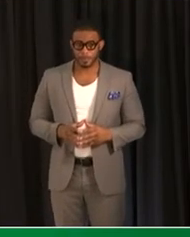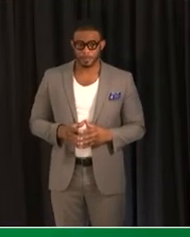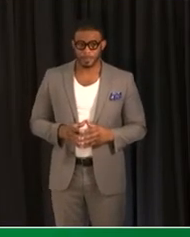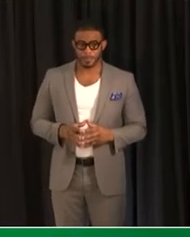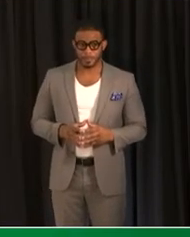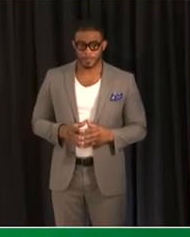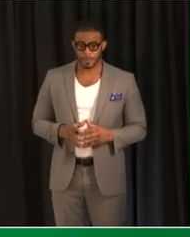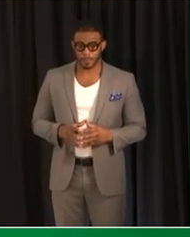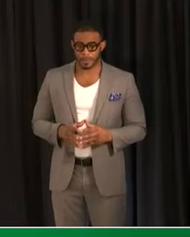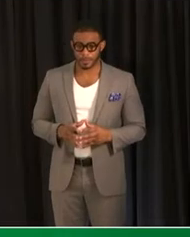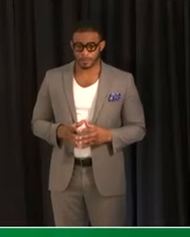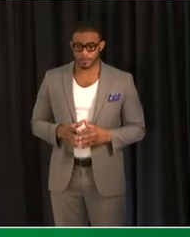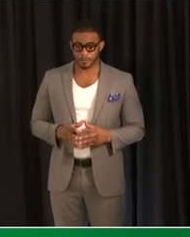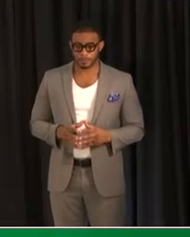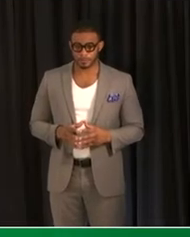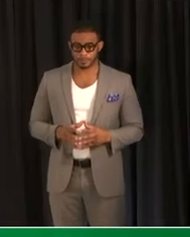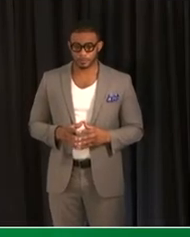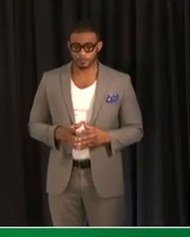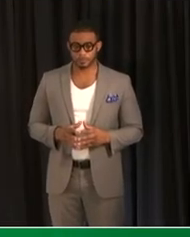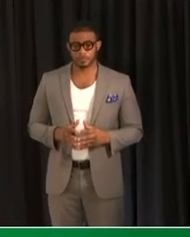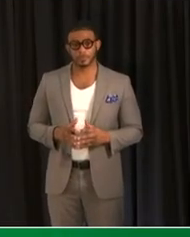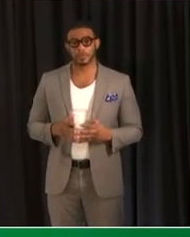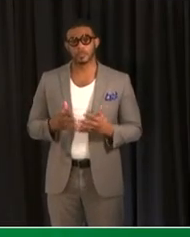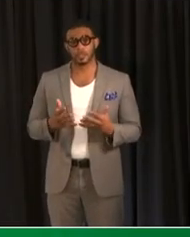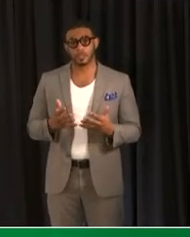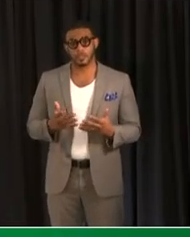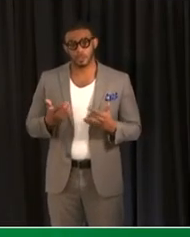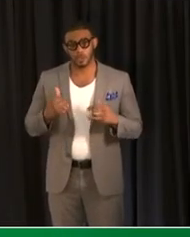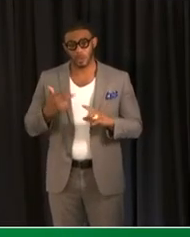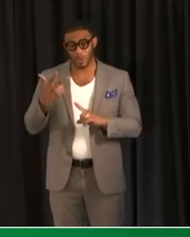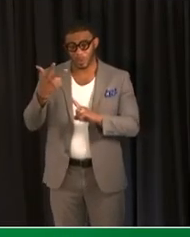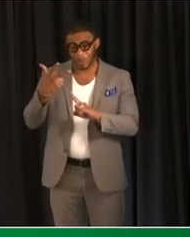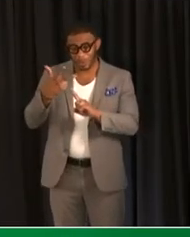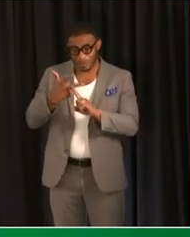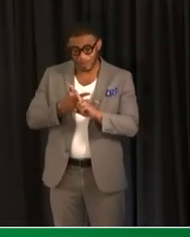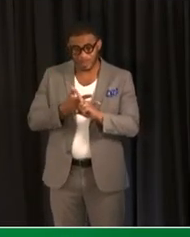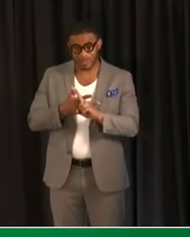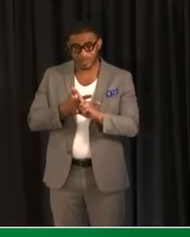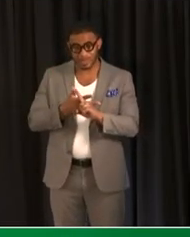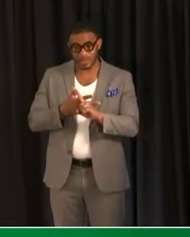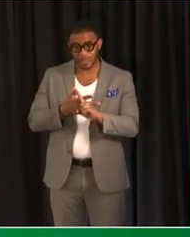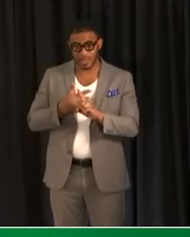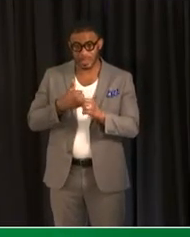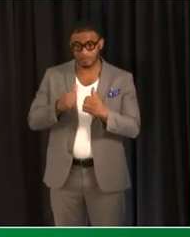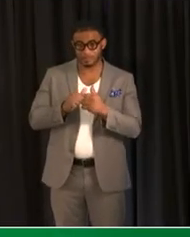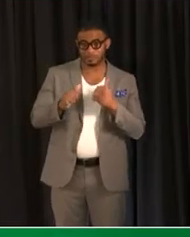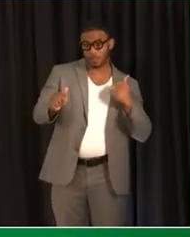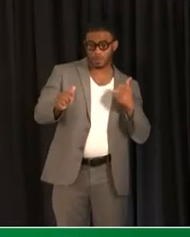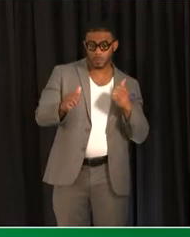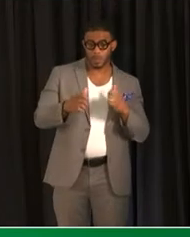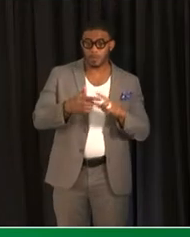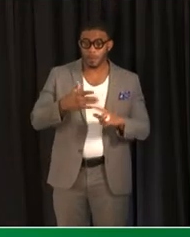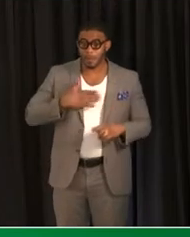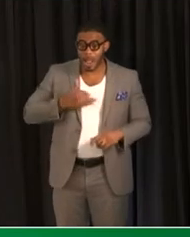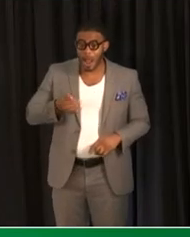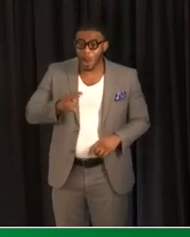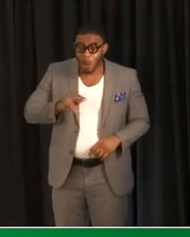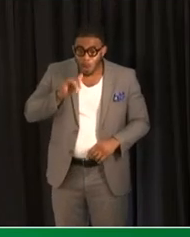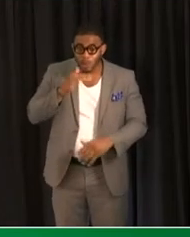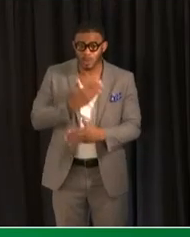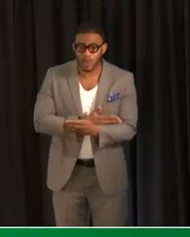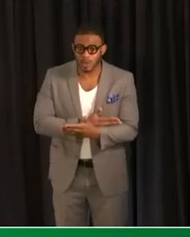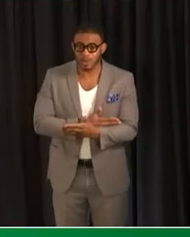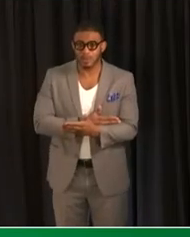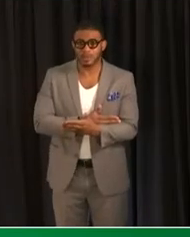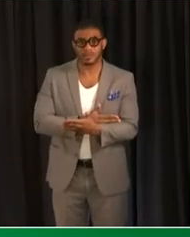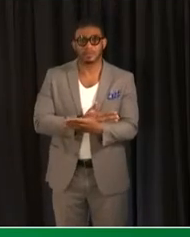comer, yo se la tenía que dejar a una distancia. Okay, so during 3 months, I had to, be at a distance from her.